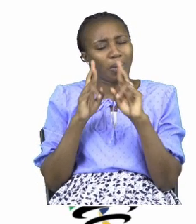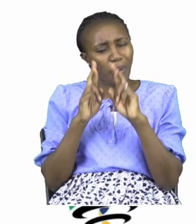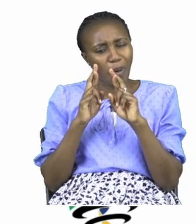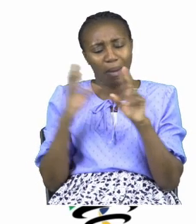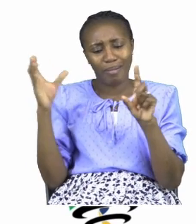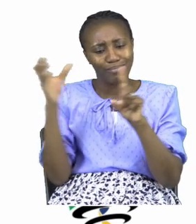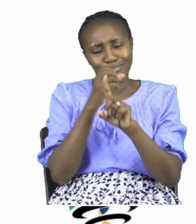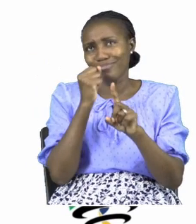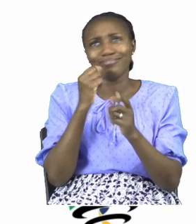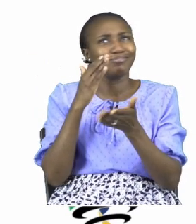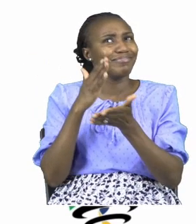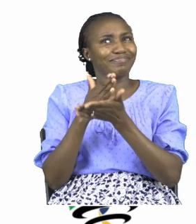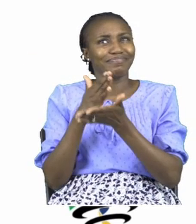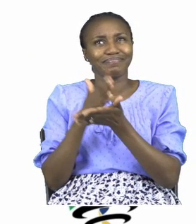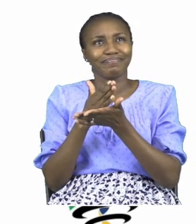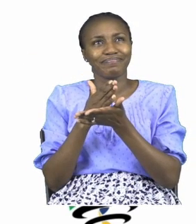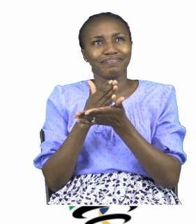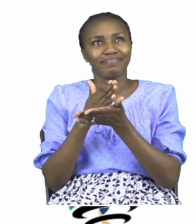Olympics.